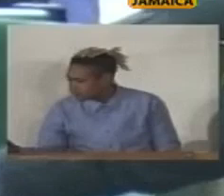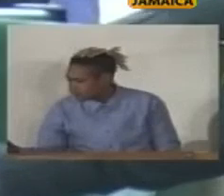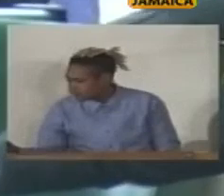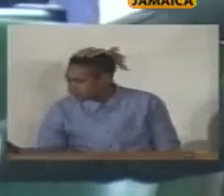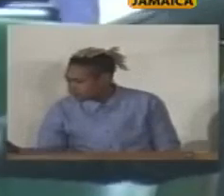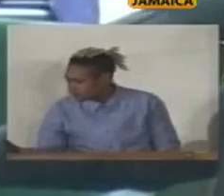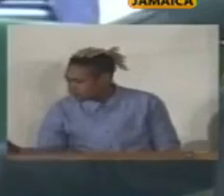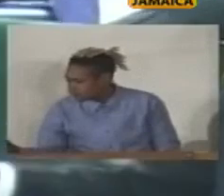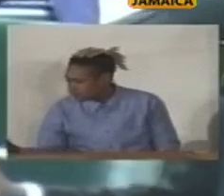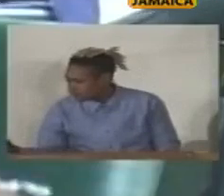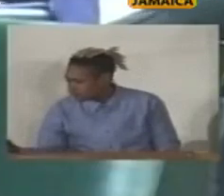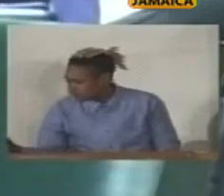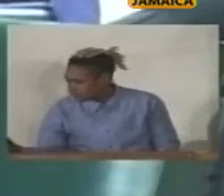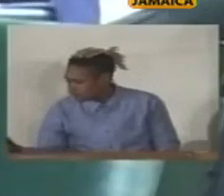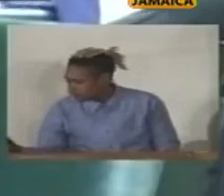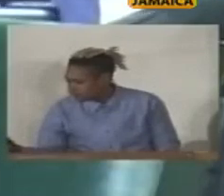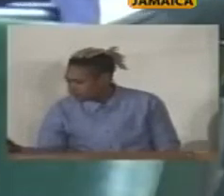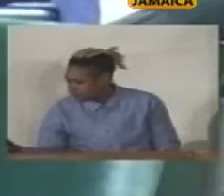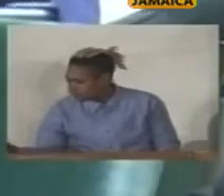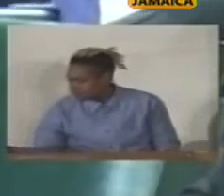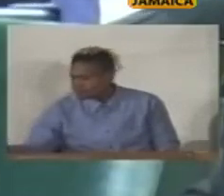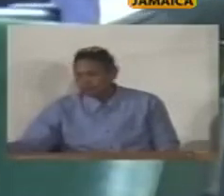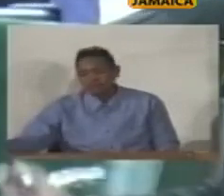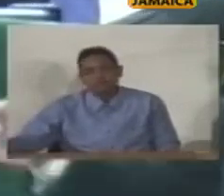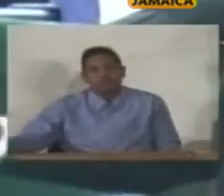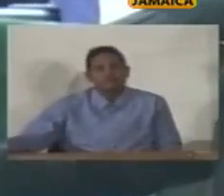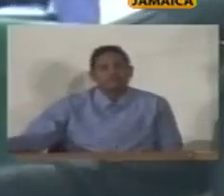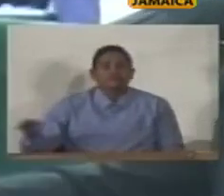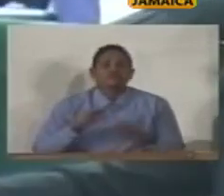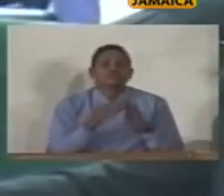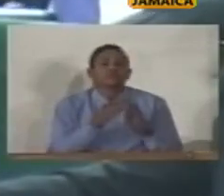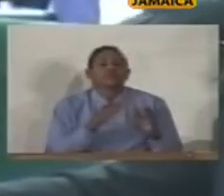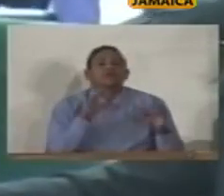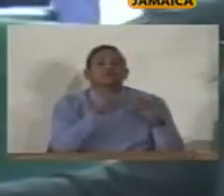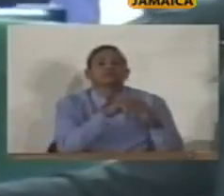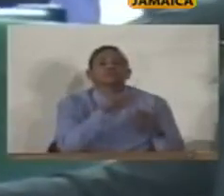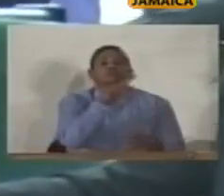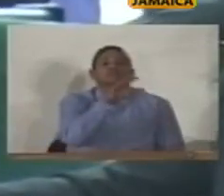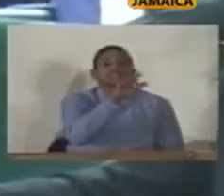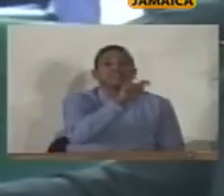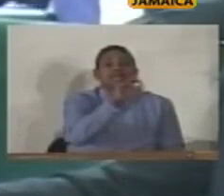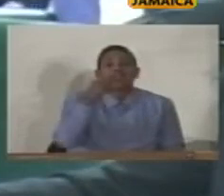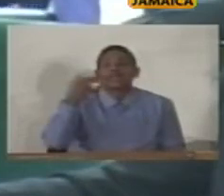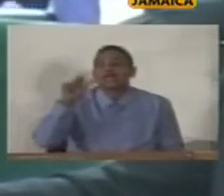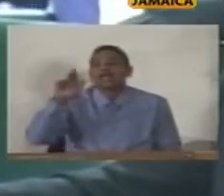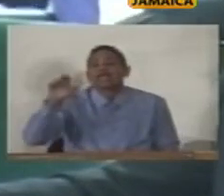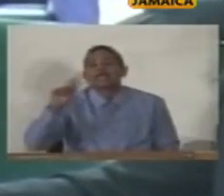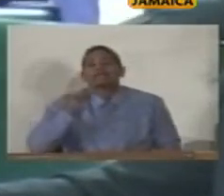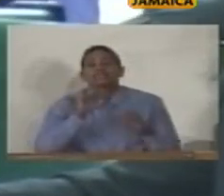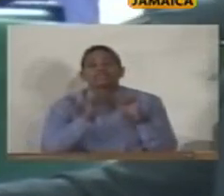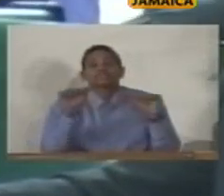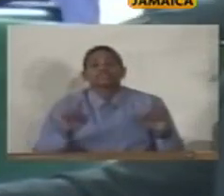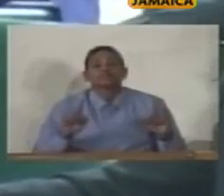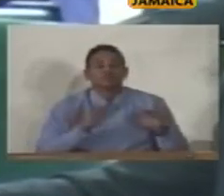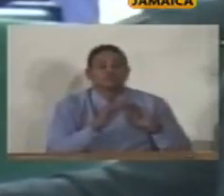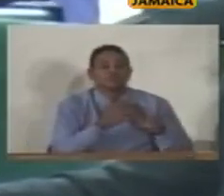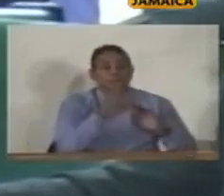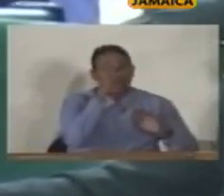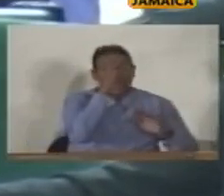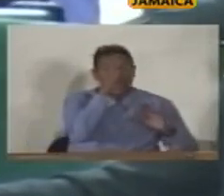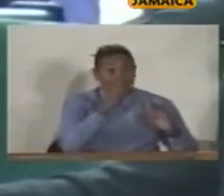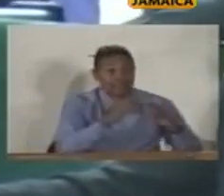Jamaica accedes to the PCT and the Hague System, Jamaican inventors